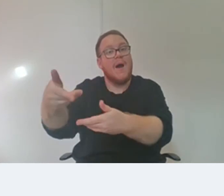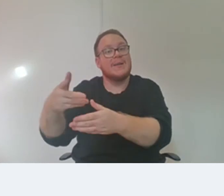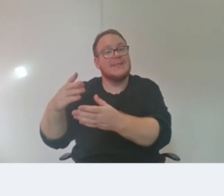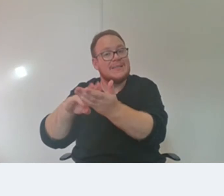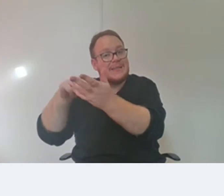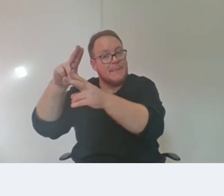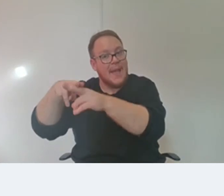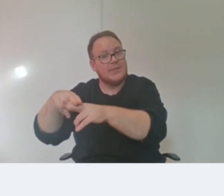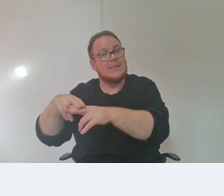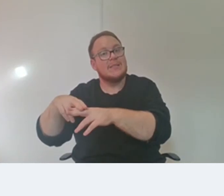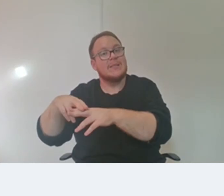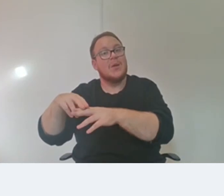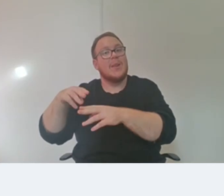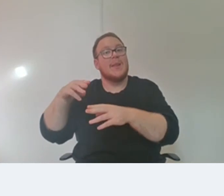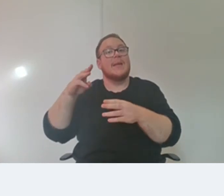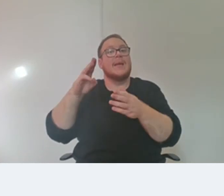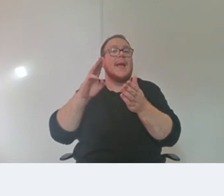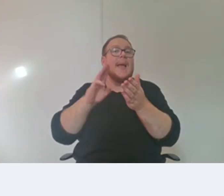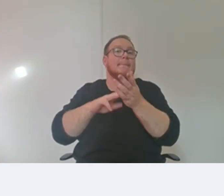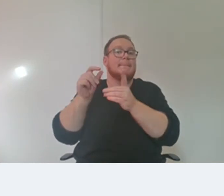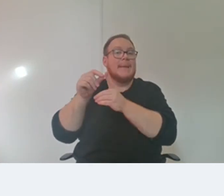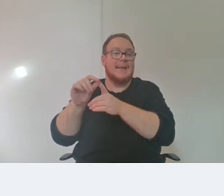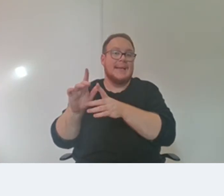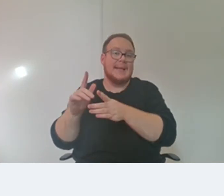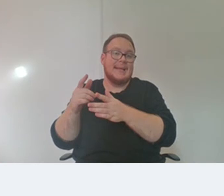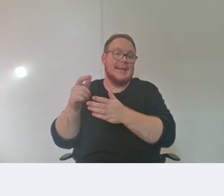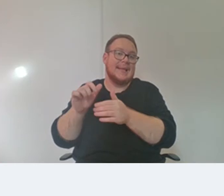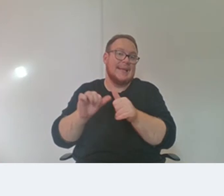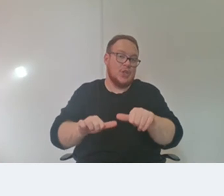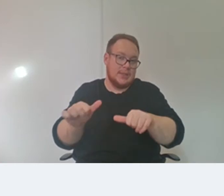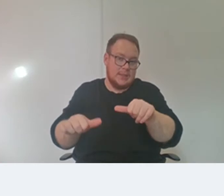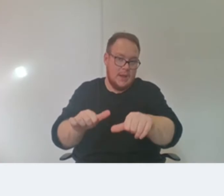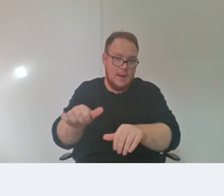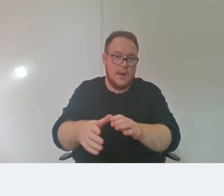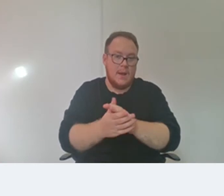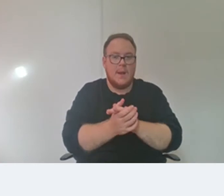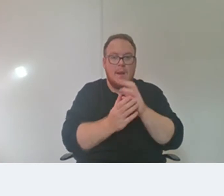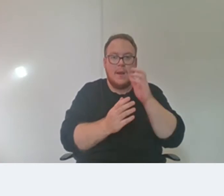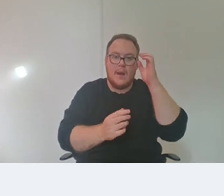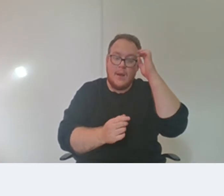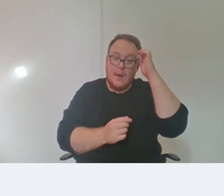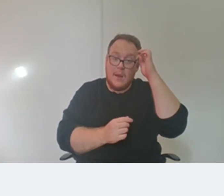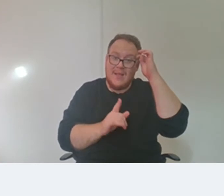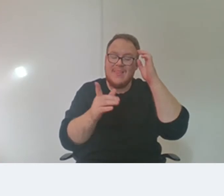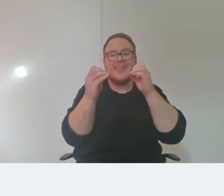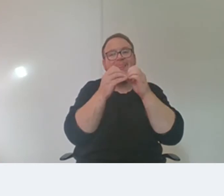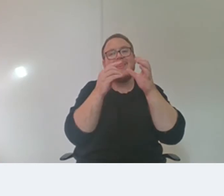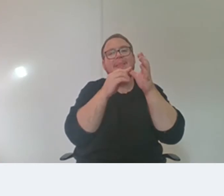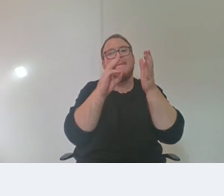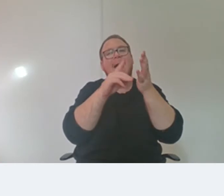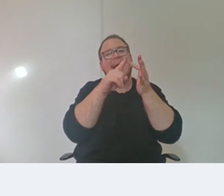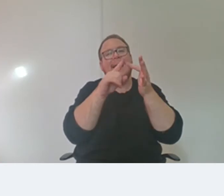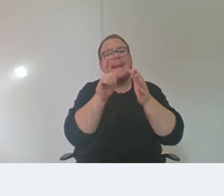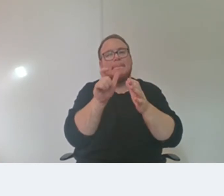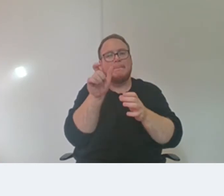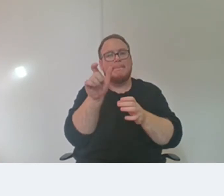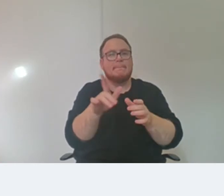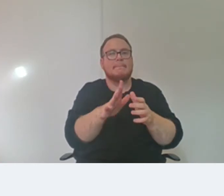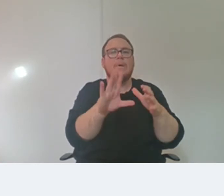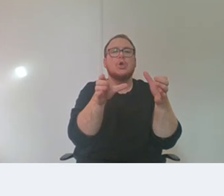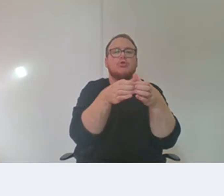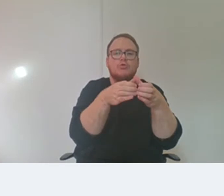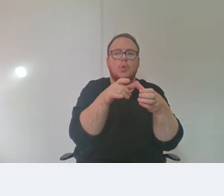MVP agenda. Now, in terms of the, and I'll use your phrase, the BAME group, what we've done this year already